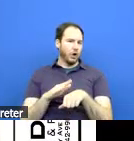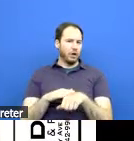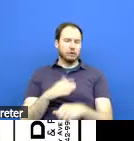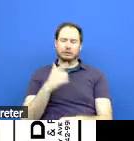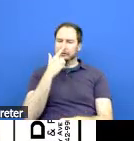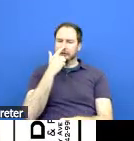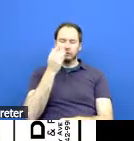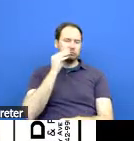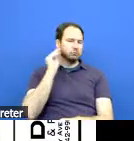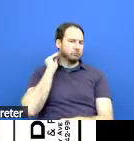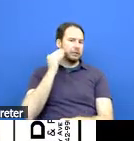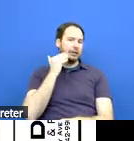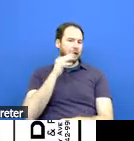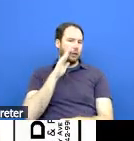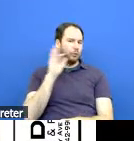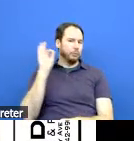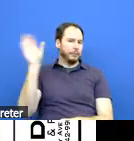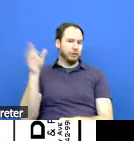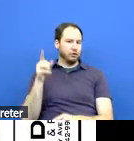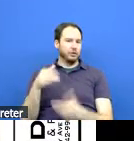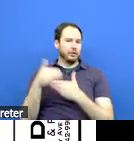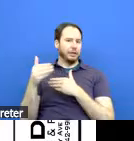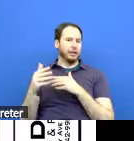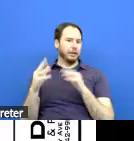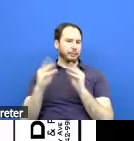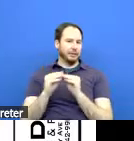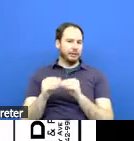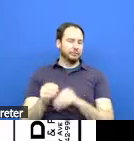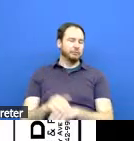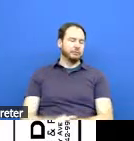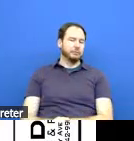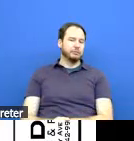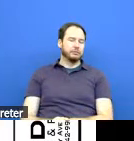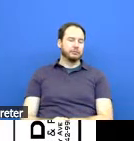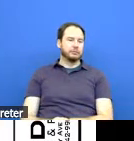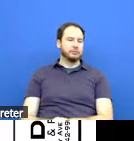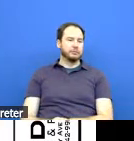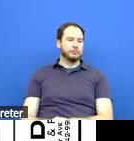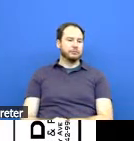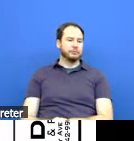an interesting idea. I'll bring that up at our next meeting with the